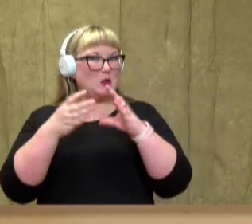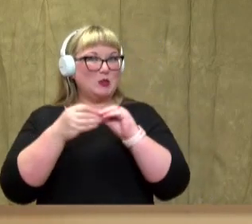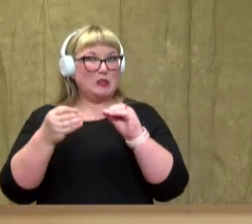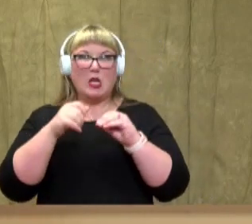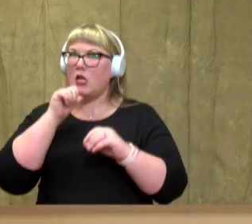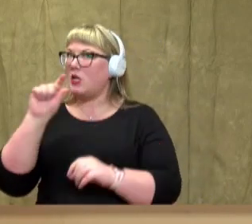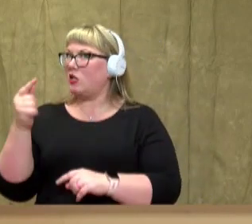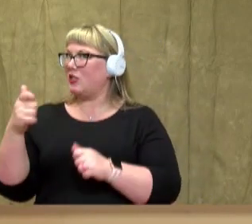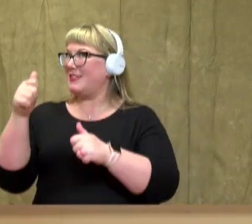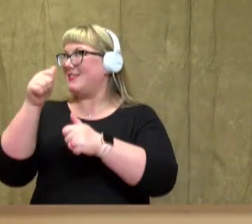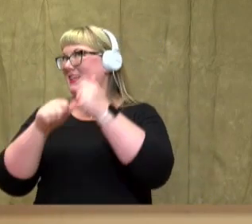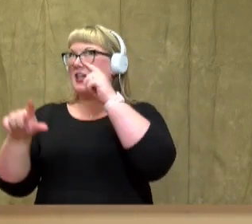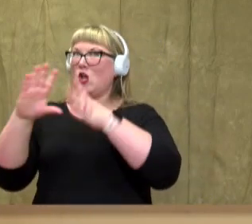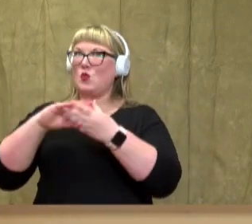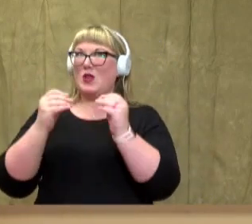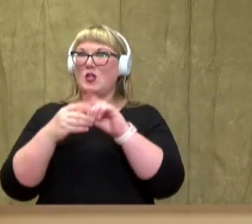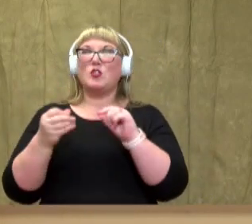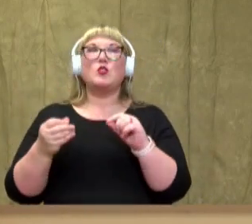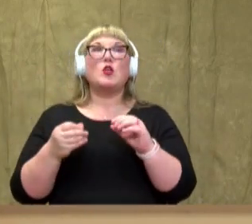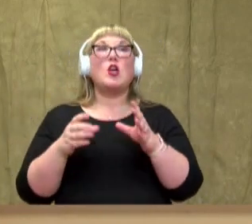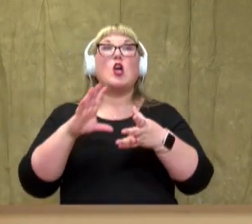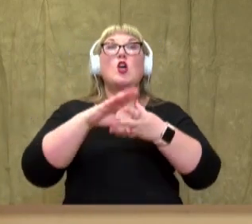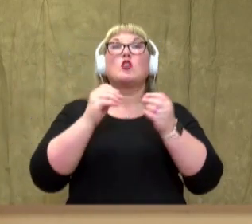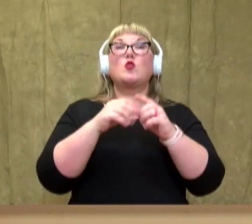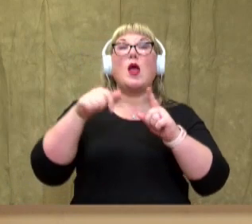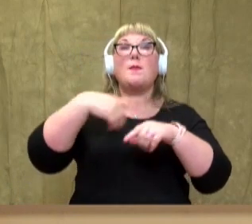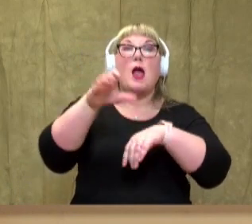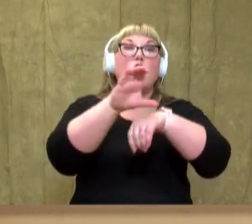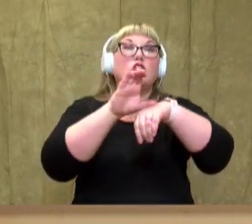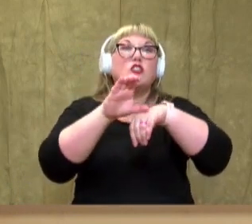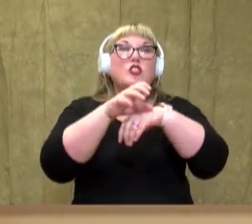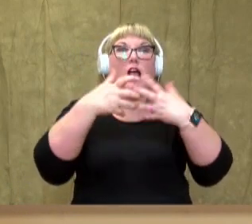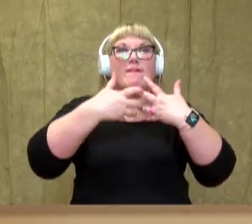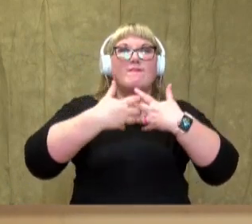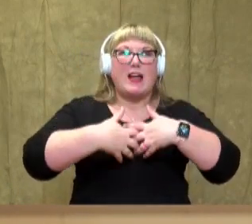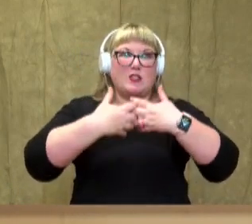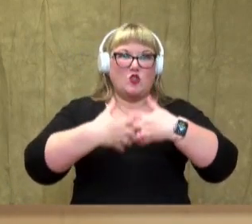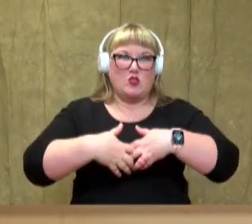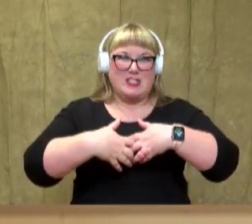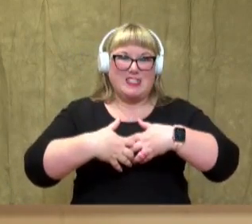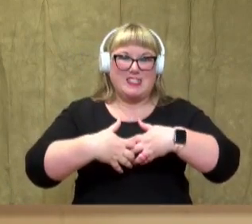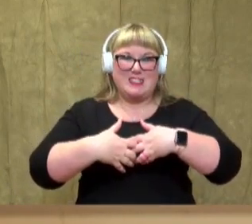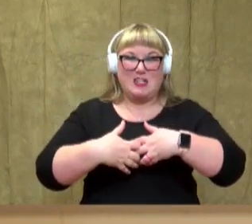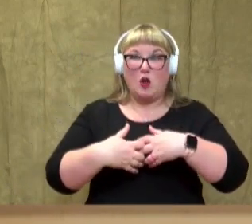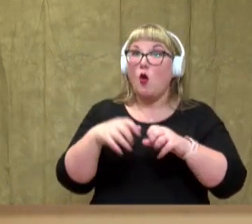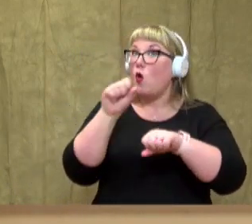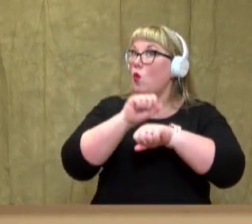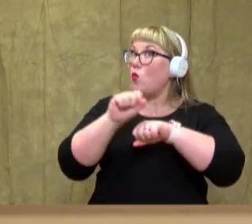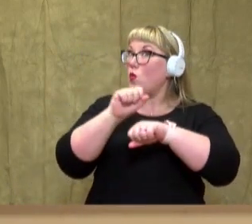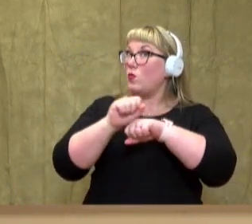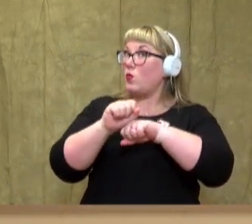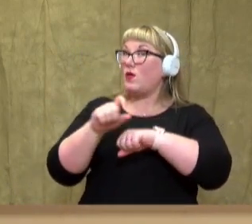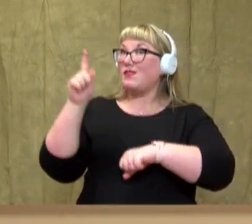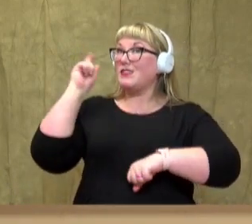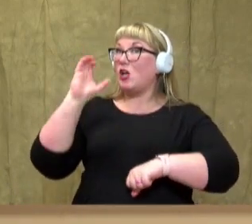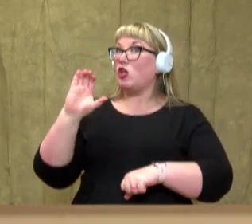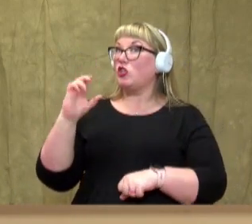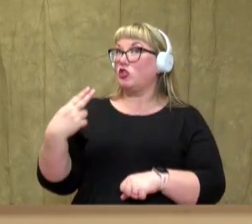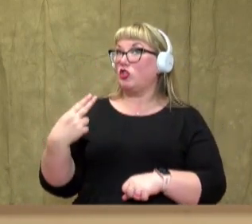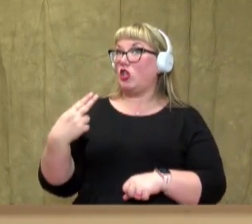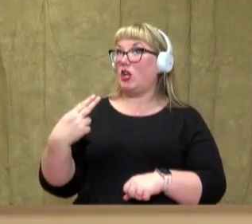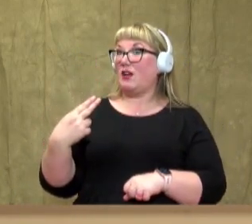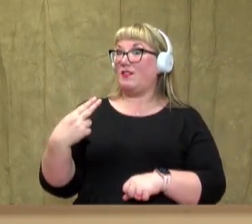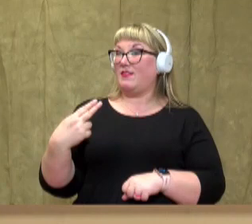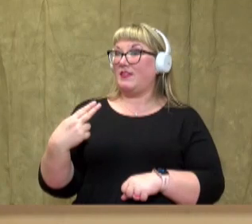not just any story, a story about a chocolate factory. Remember, we're working with the digraph ch, the